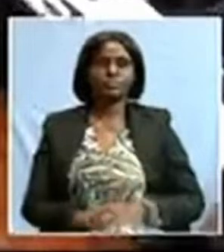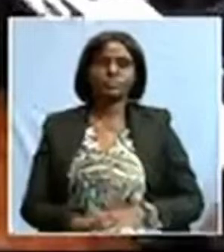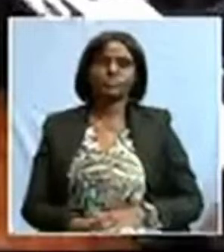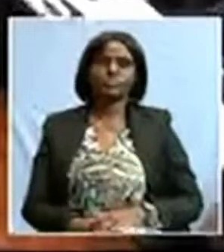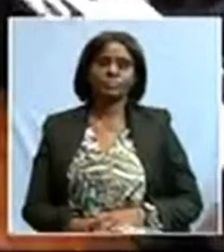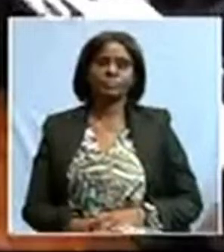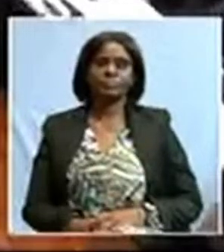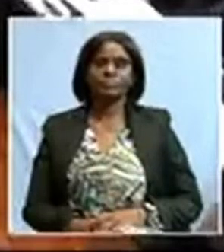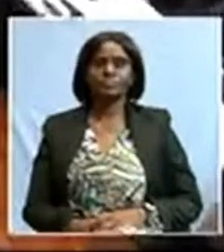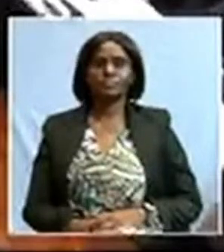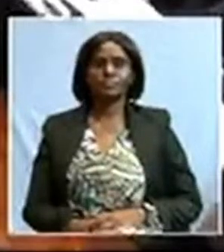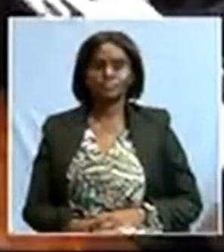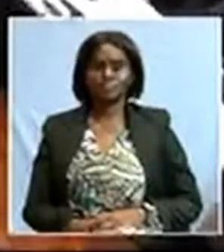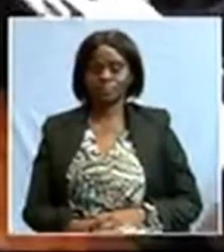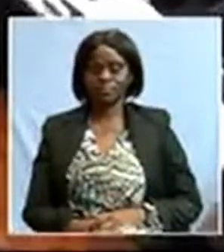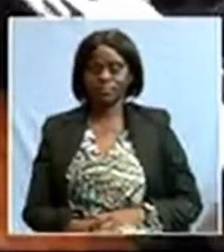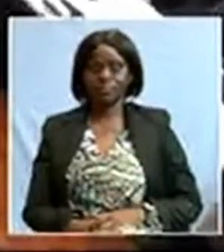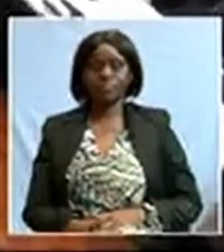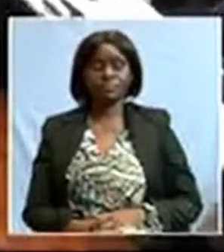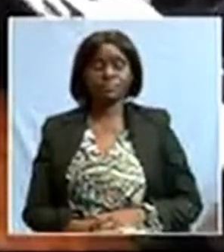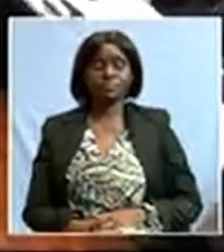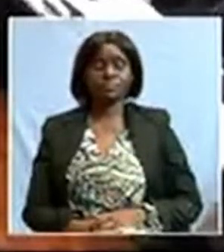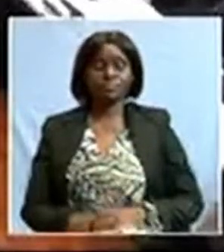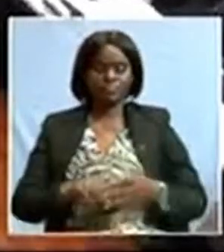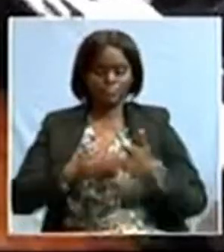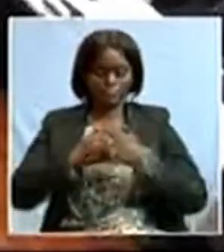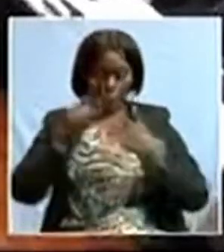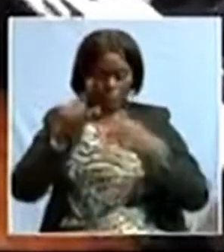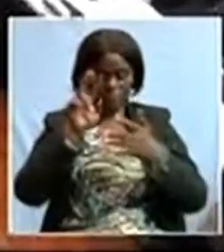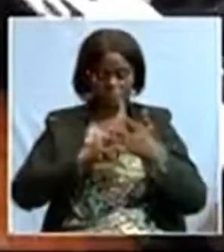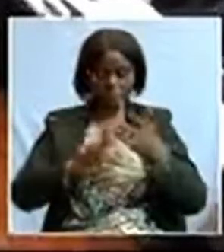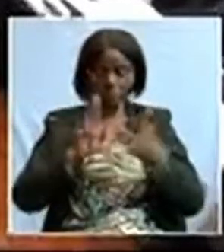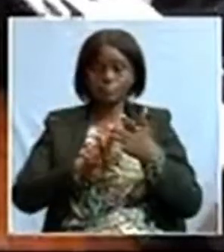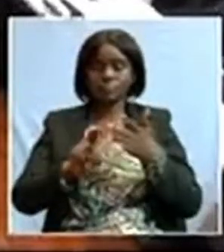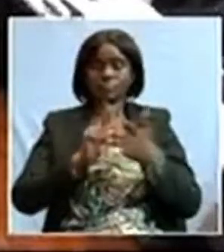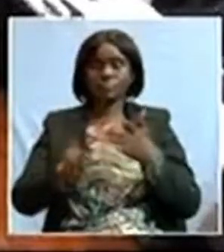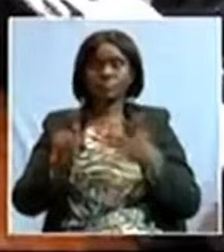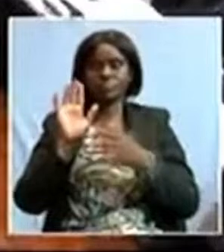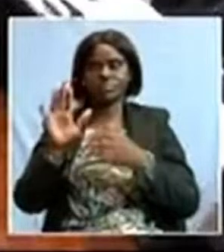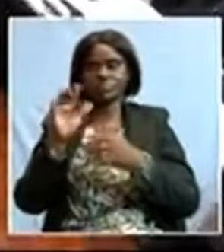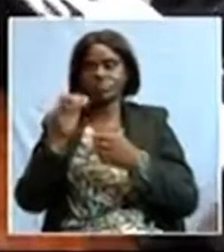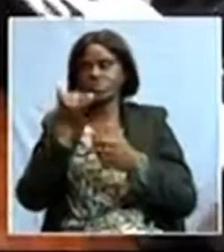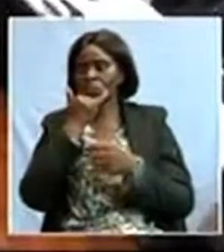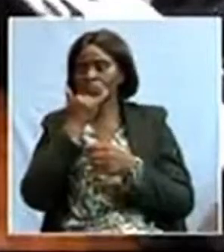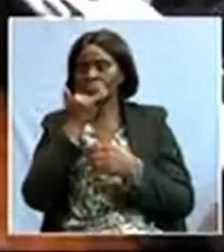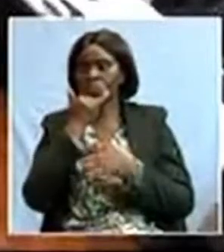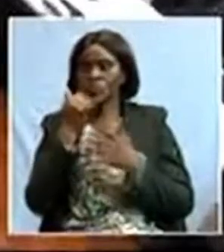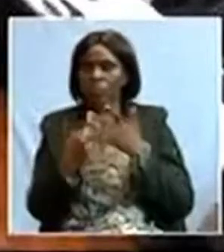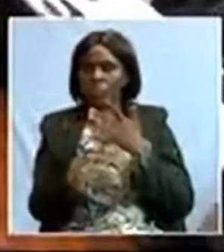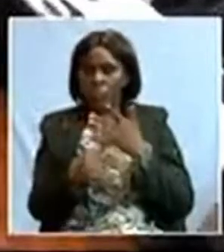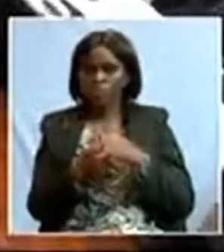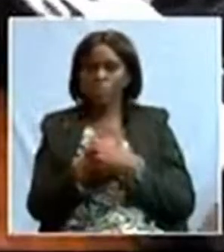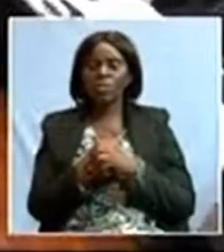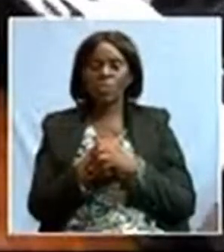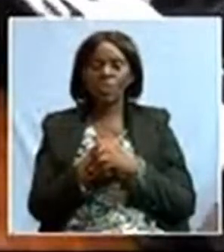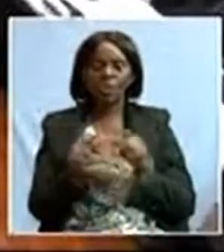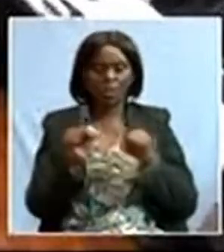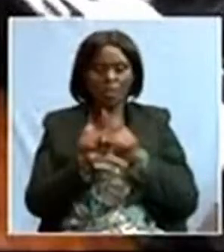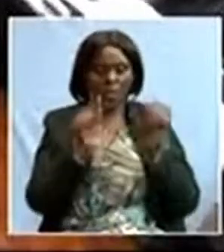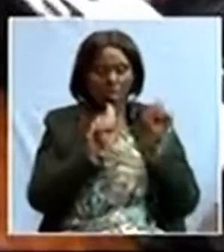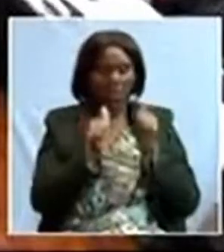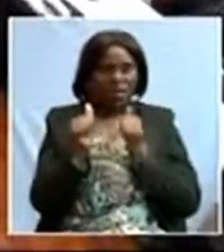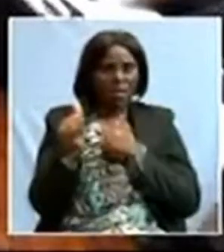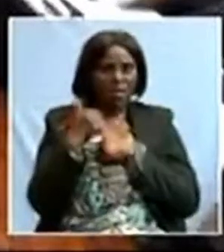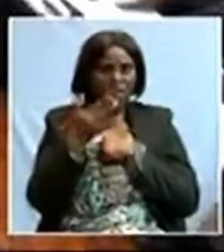How you proceed is you read the cause of the query, action